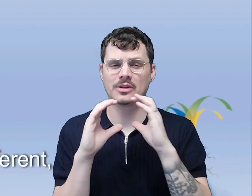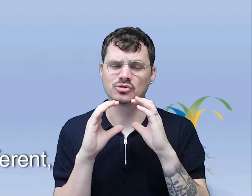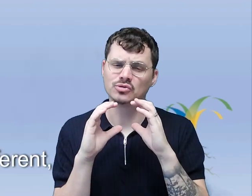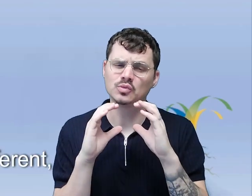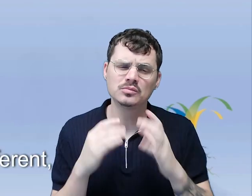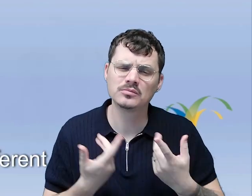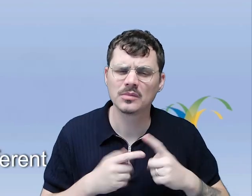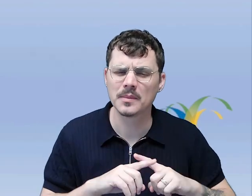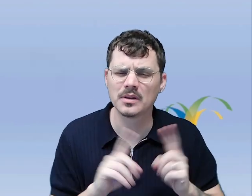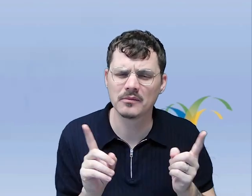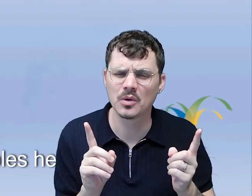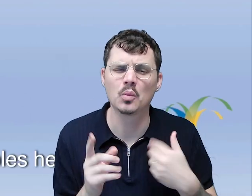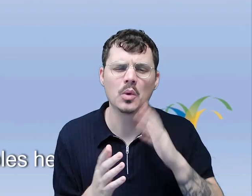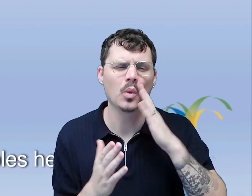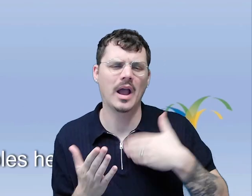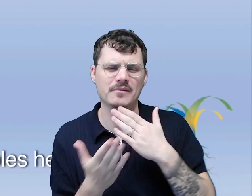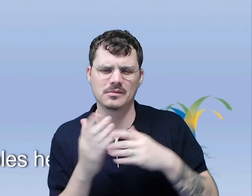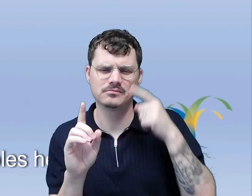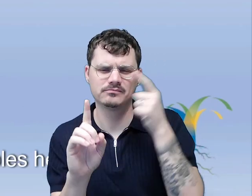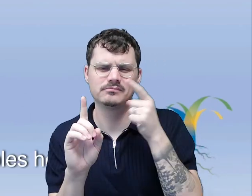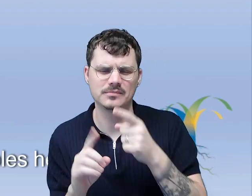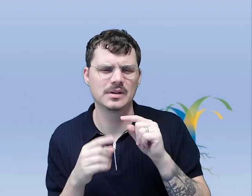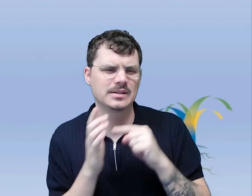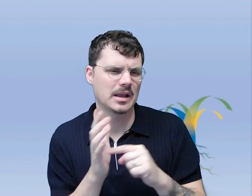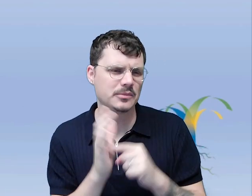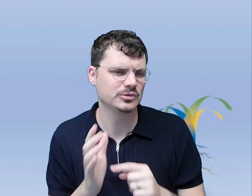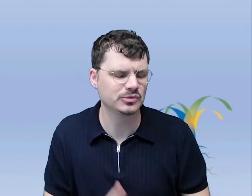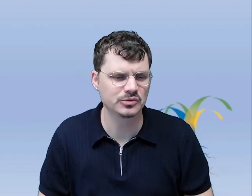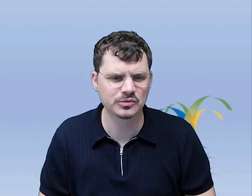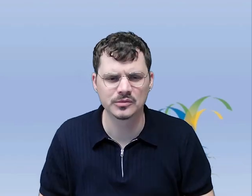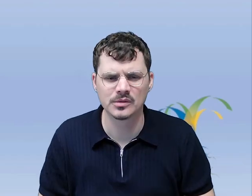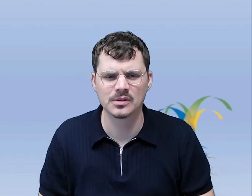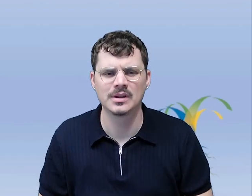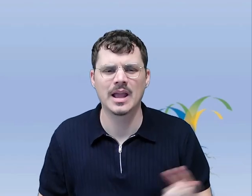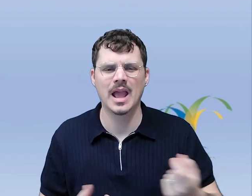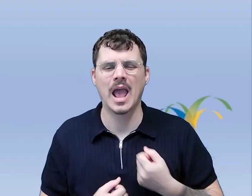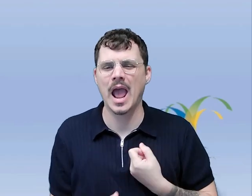Communication can be a little different, and we'll have some specific examples here in a couple minutes.